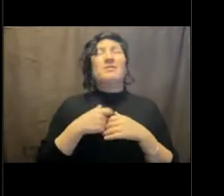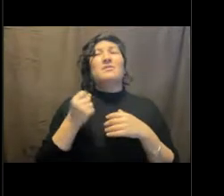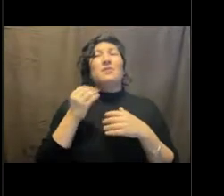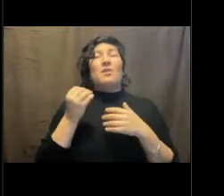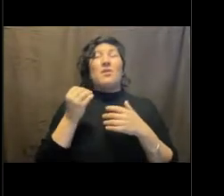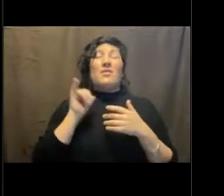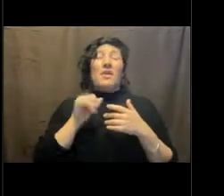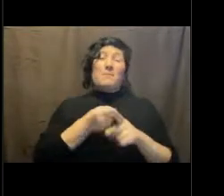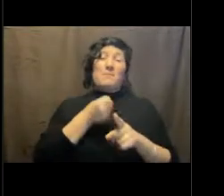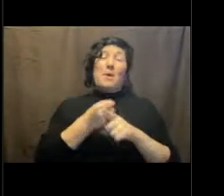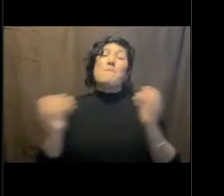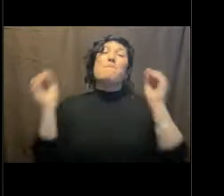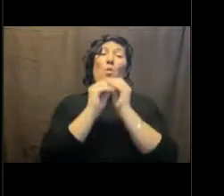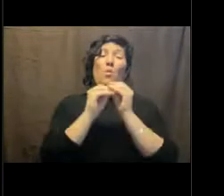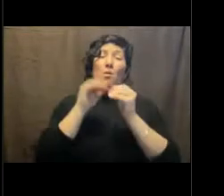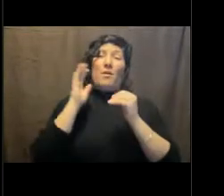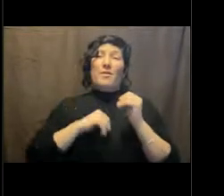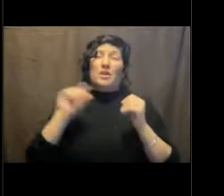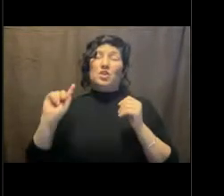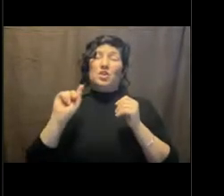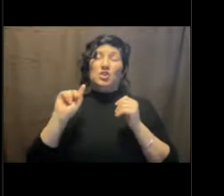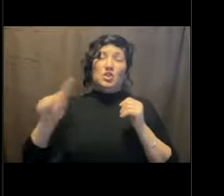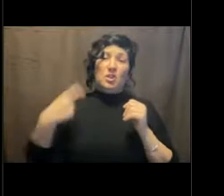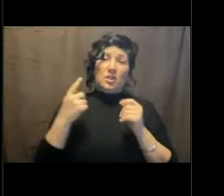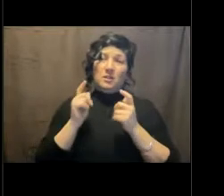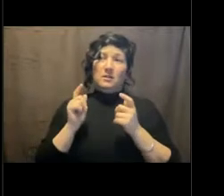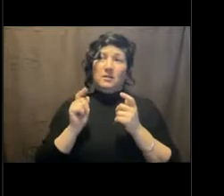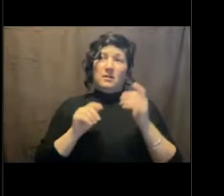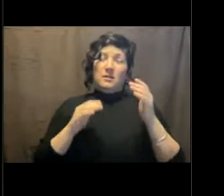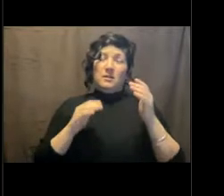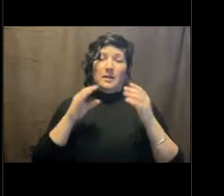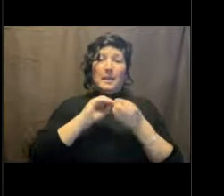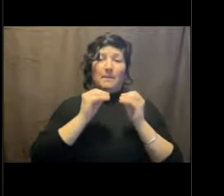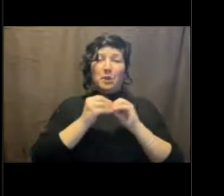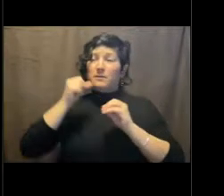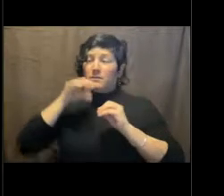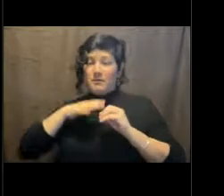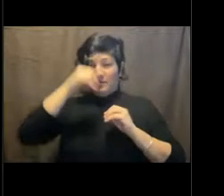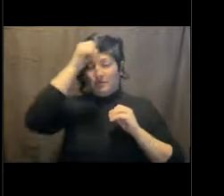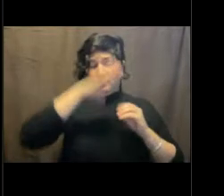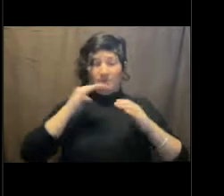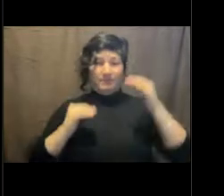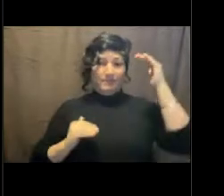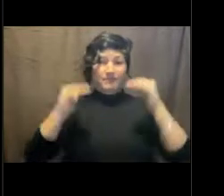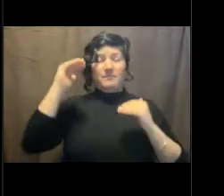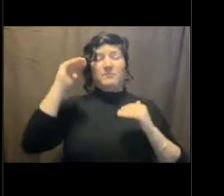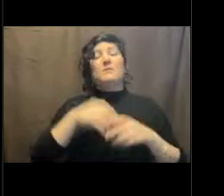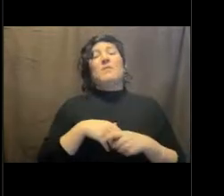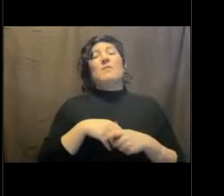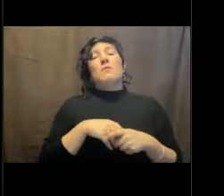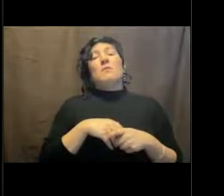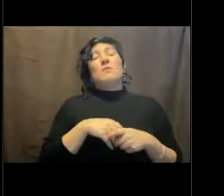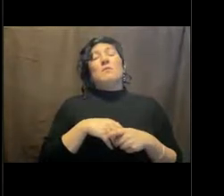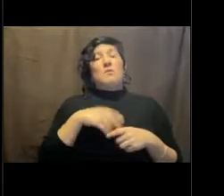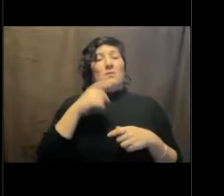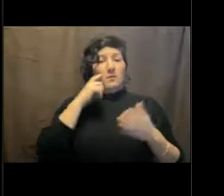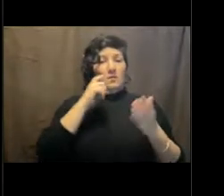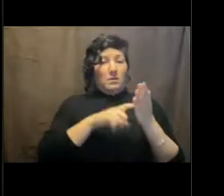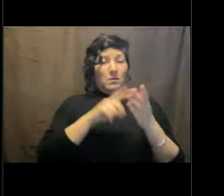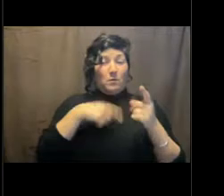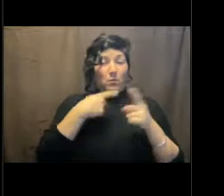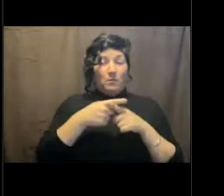ratio. And then you can see on the bottom right figure here, when we track these turtles in the ocean with satellite transmitters, when the females